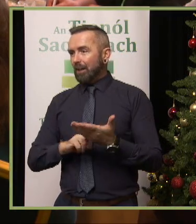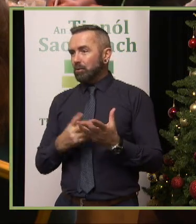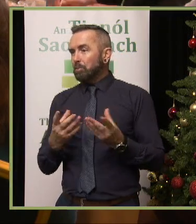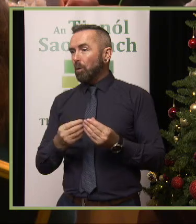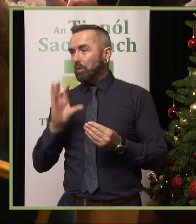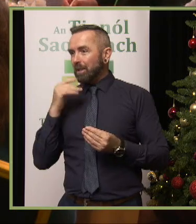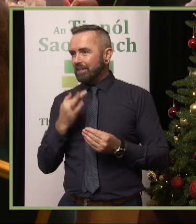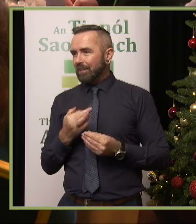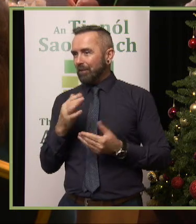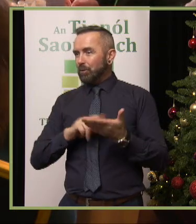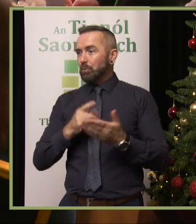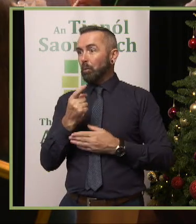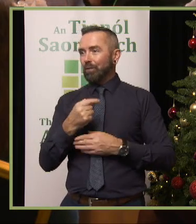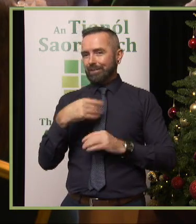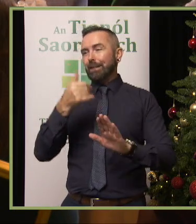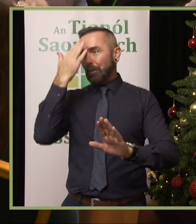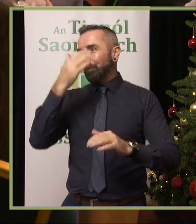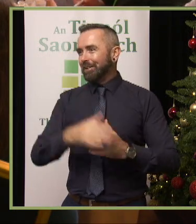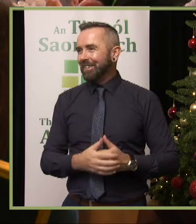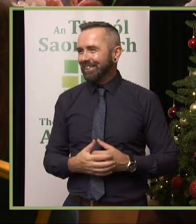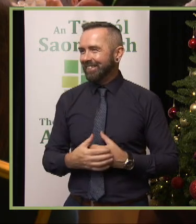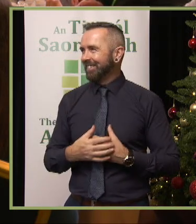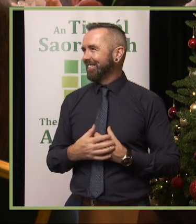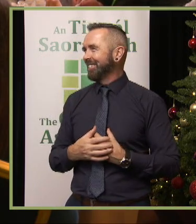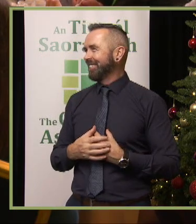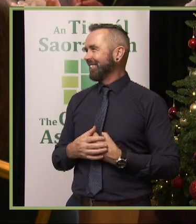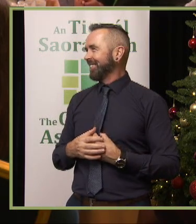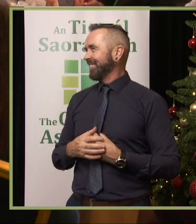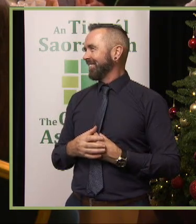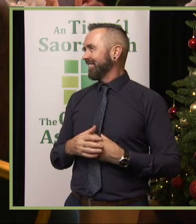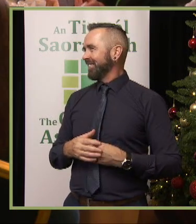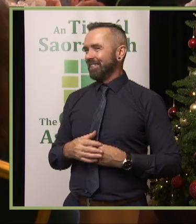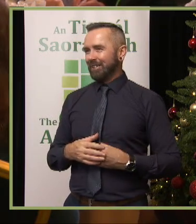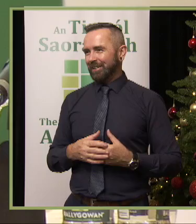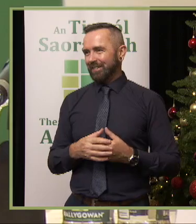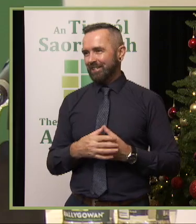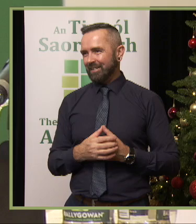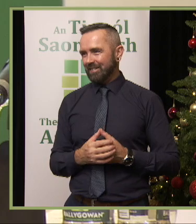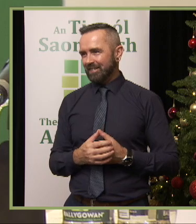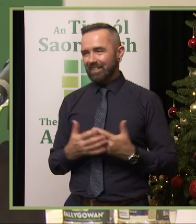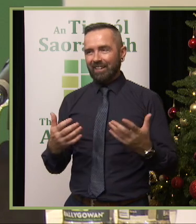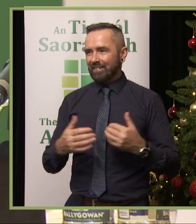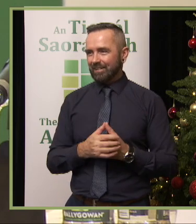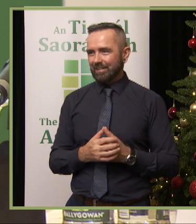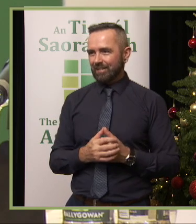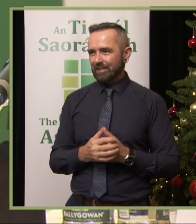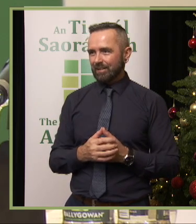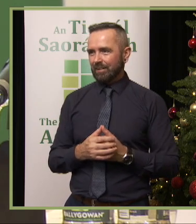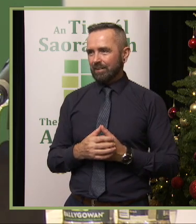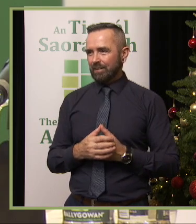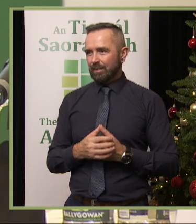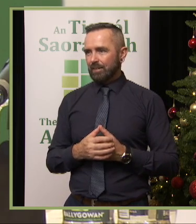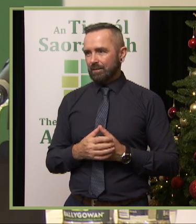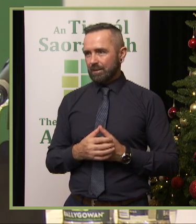favour? Okay, it's all stakeholders. Thank you, Kenneth. Great. We're getting somewhere now. Okay,